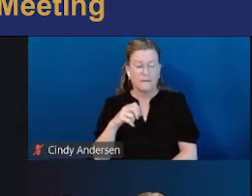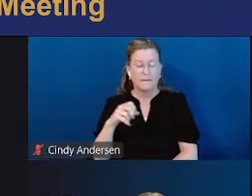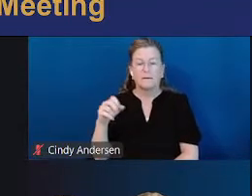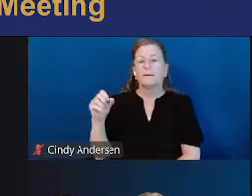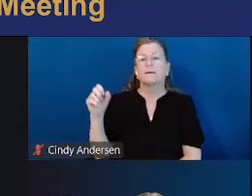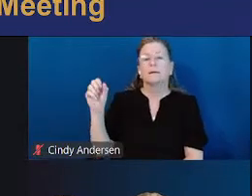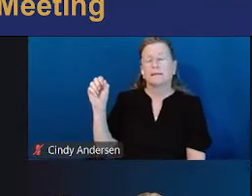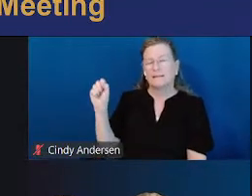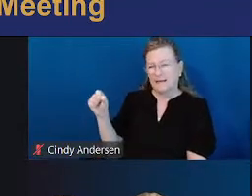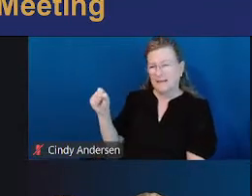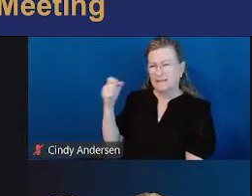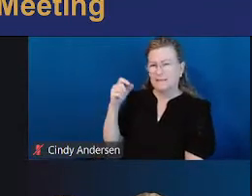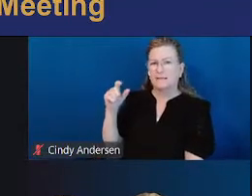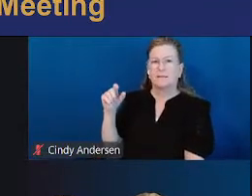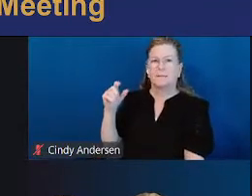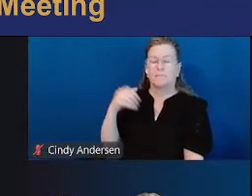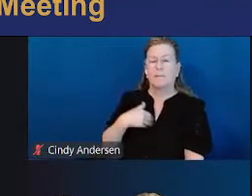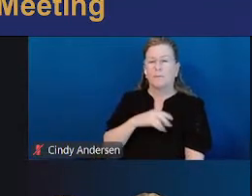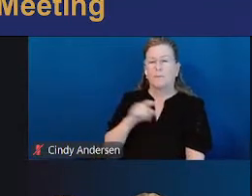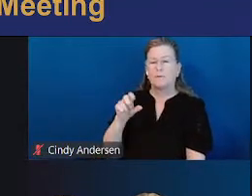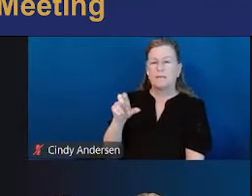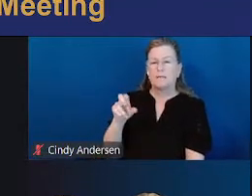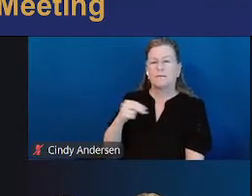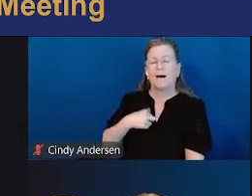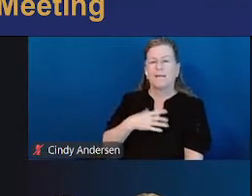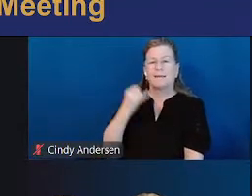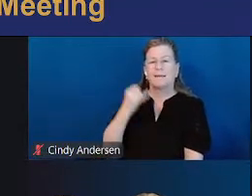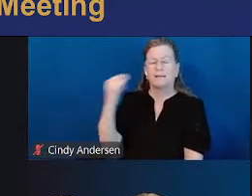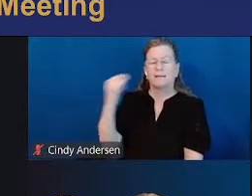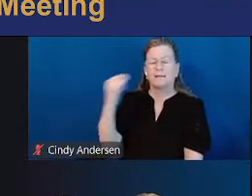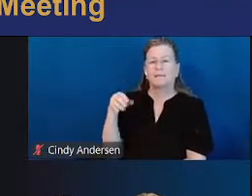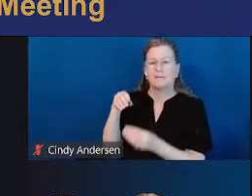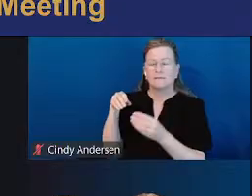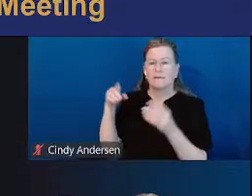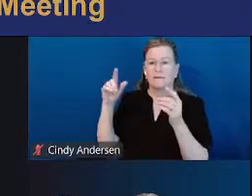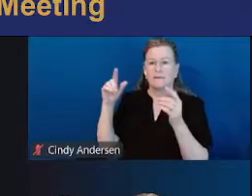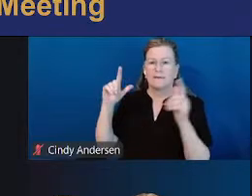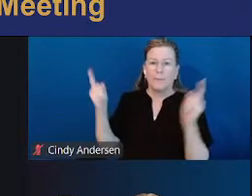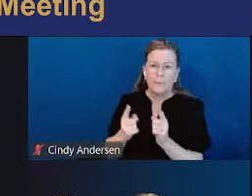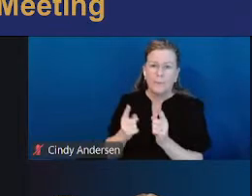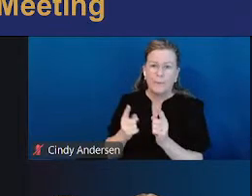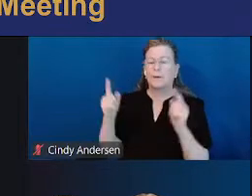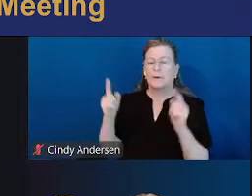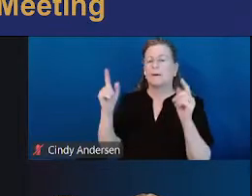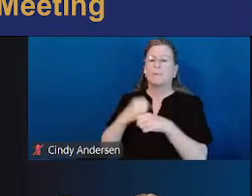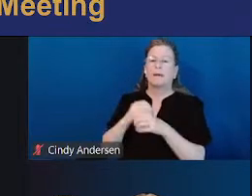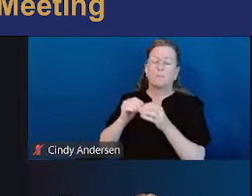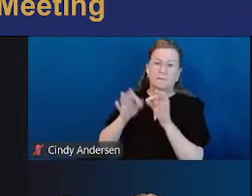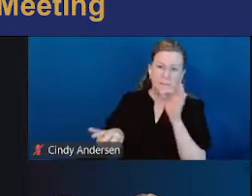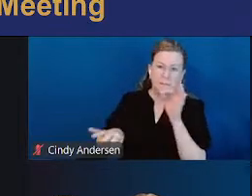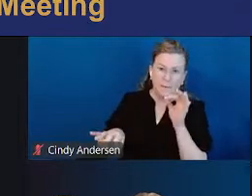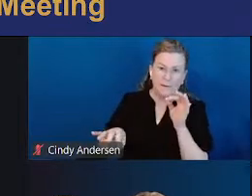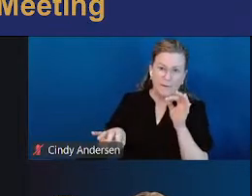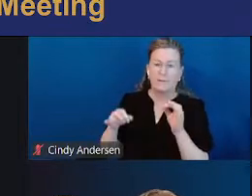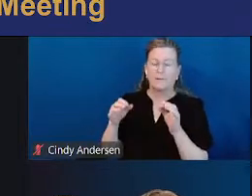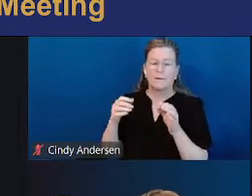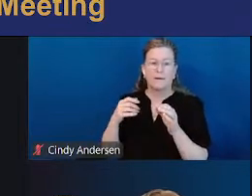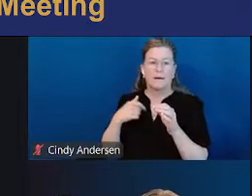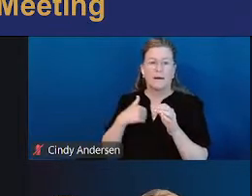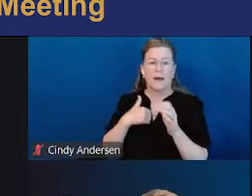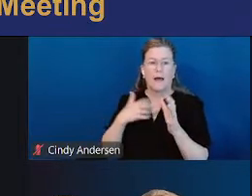Yes, I was thinking, because I like the idea of streamlining it and making it simpler. So I would just want to